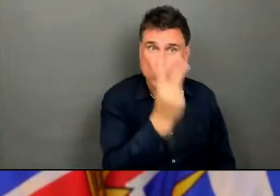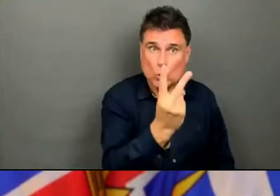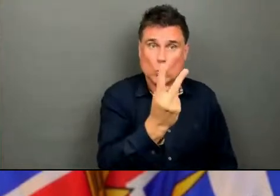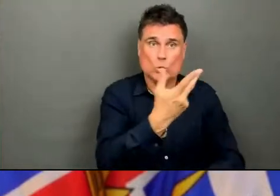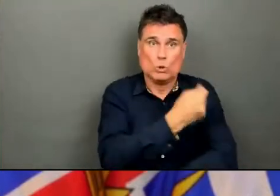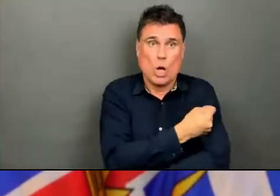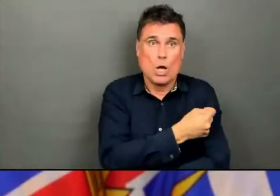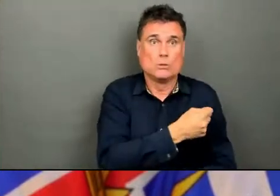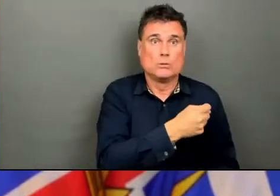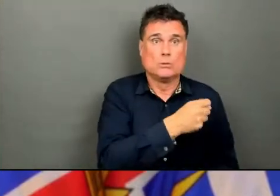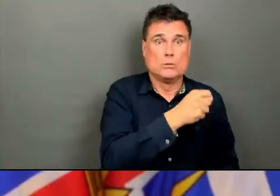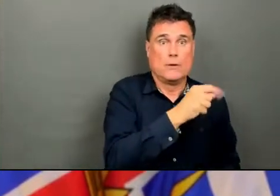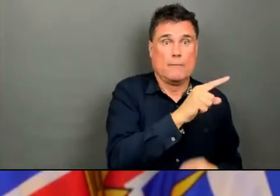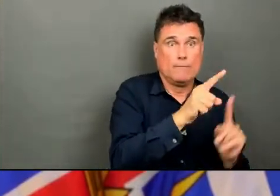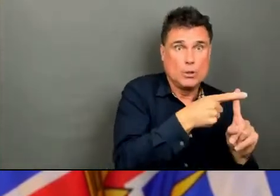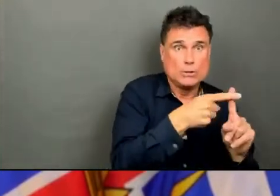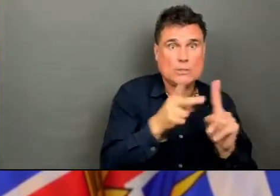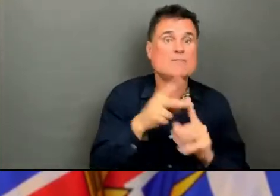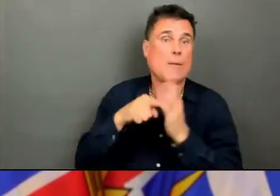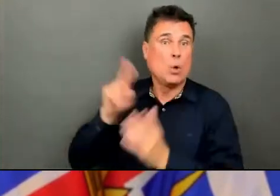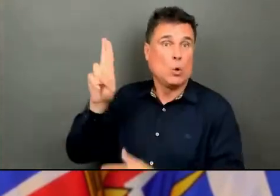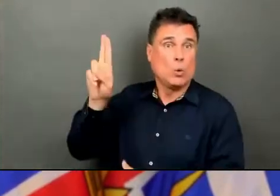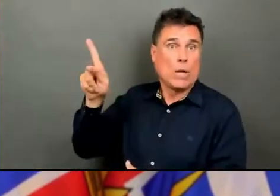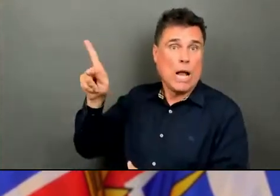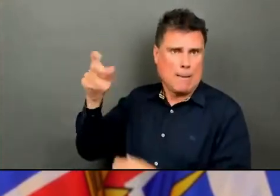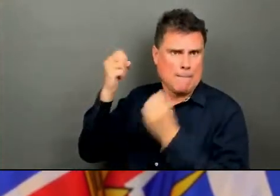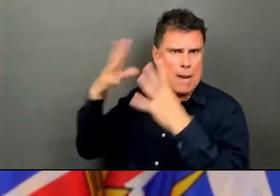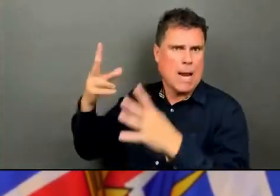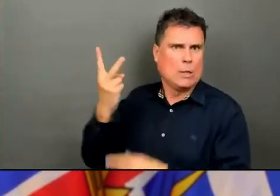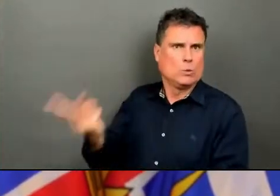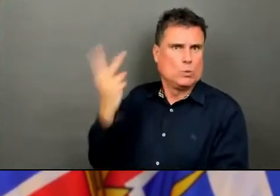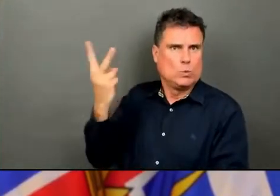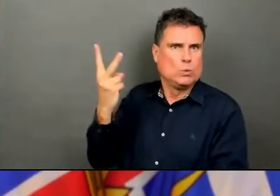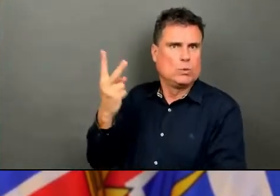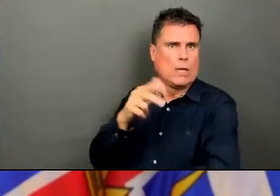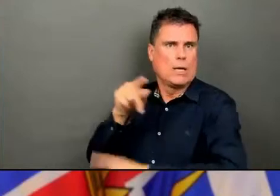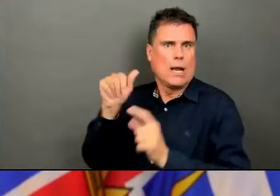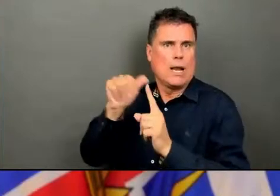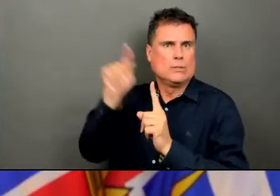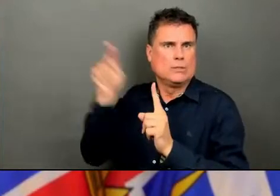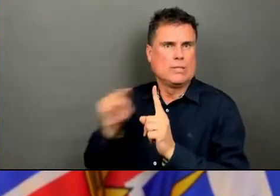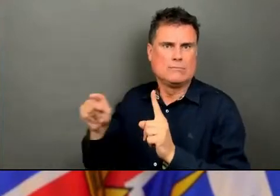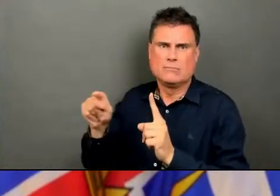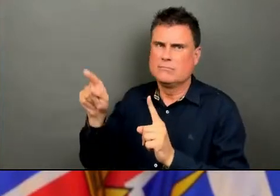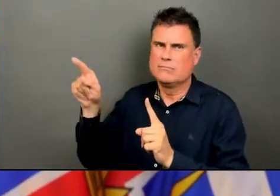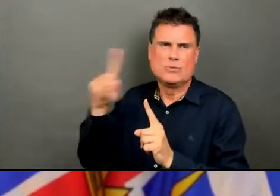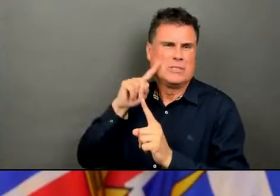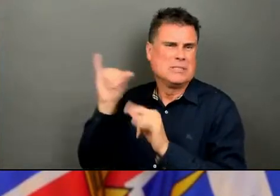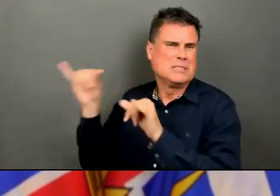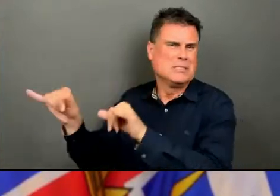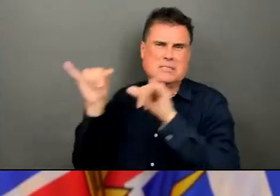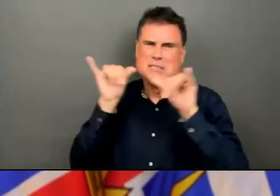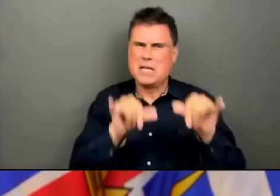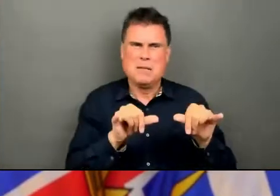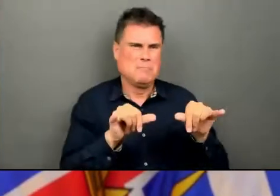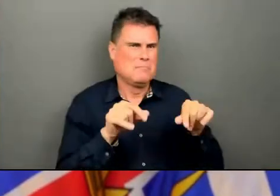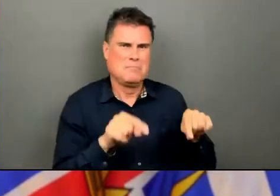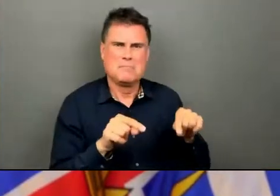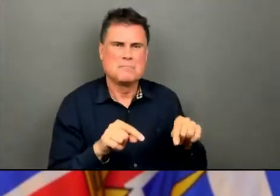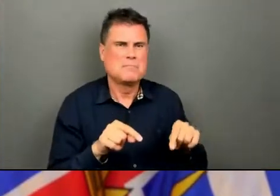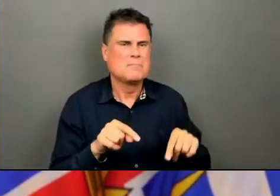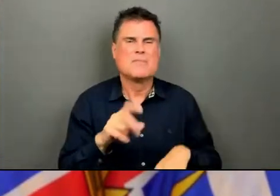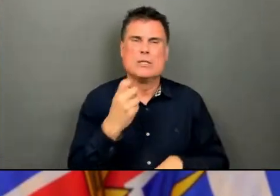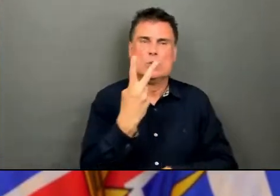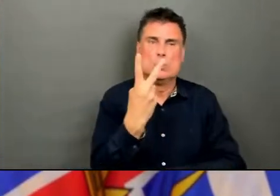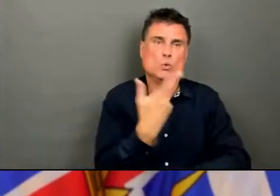the vaccine effectiveness after two doses of AstraZeneca was exactly the same as after two doses of mRNA vaccines. So